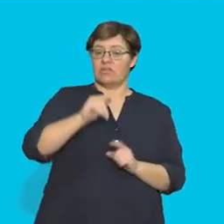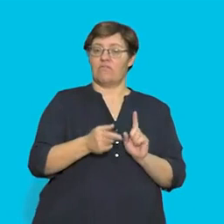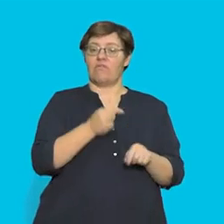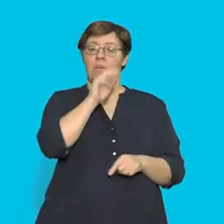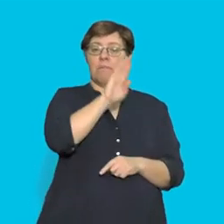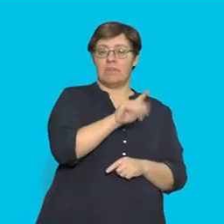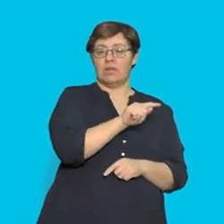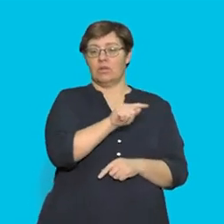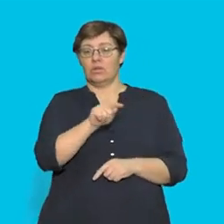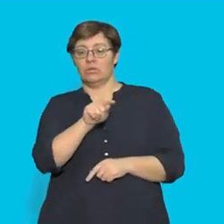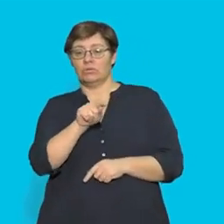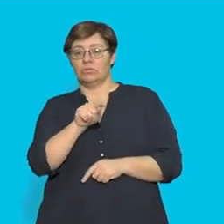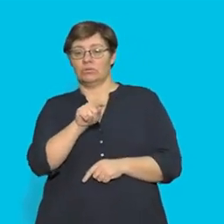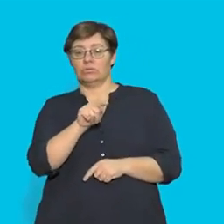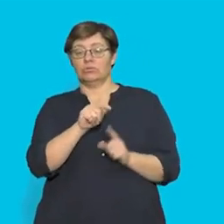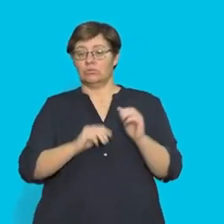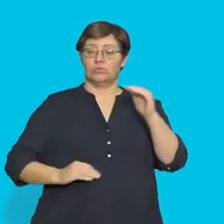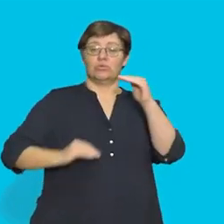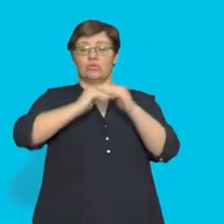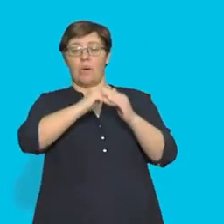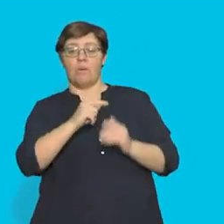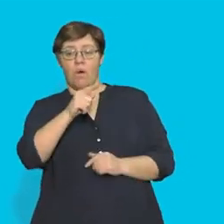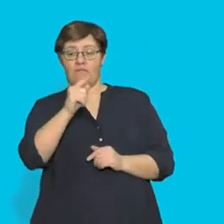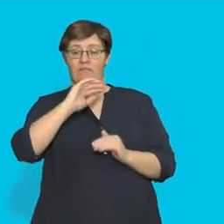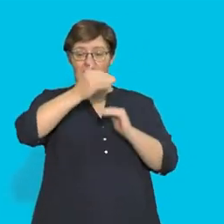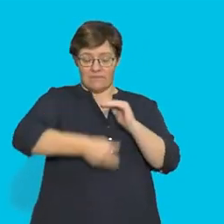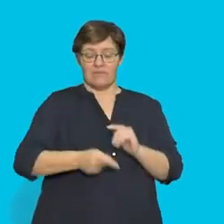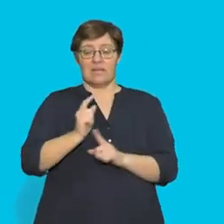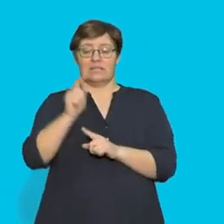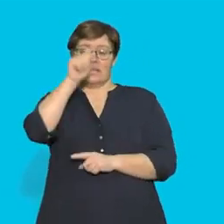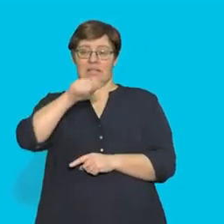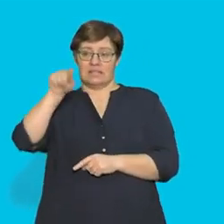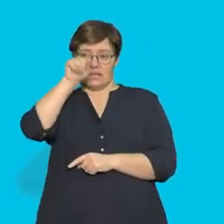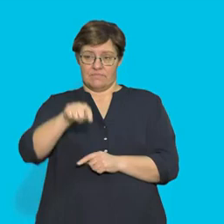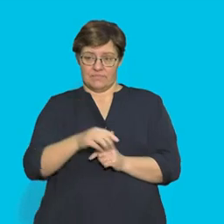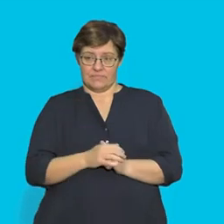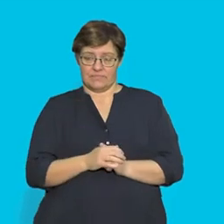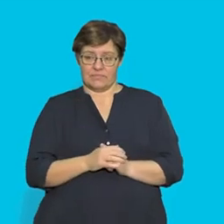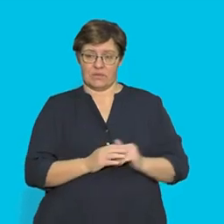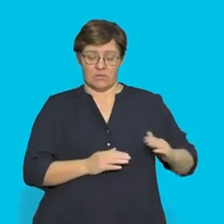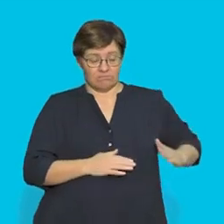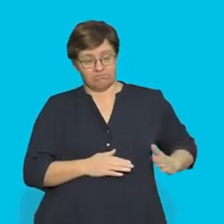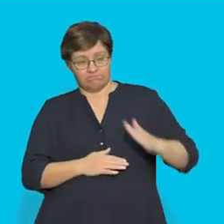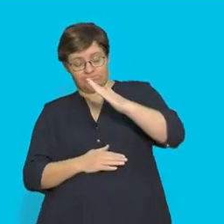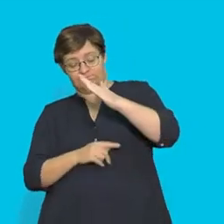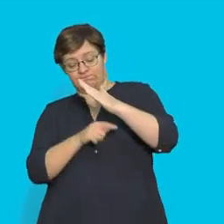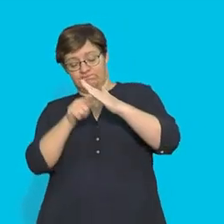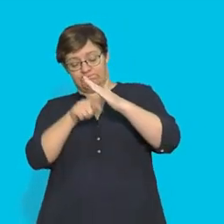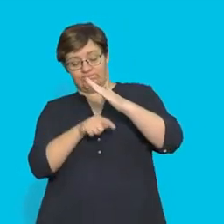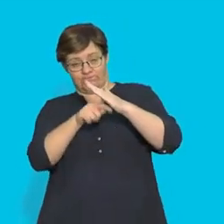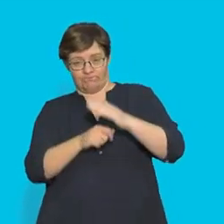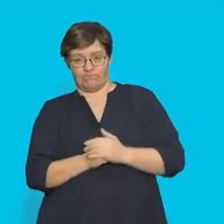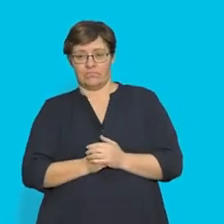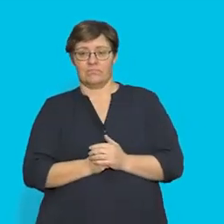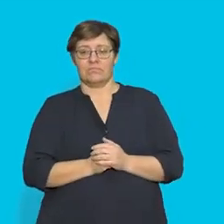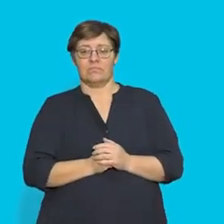A to the top of the cliff is theta, so they're talking about this angle here, the angle of elevation from the